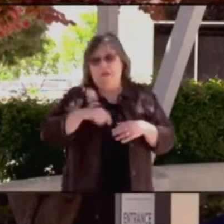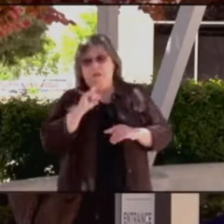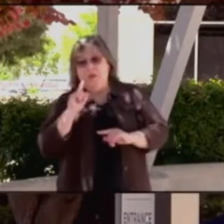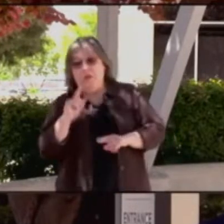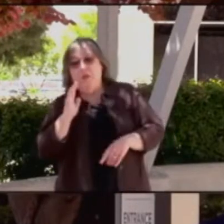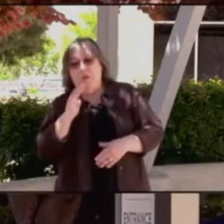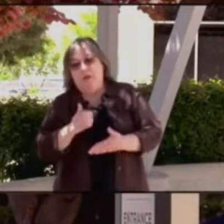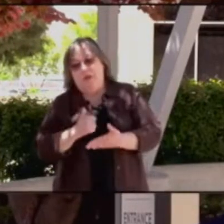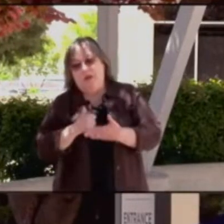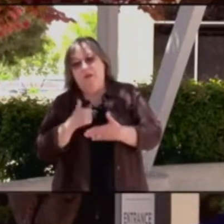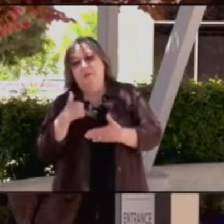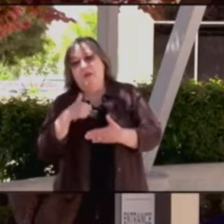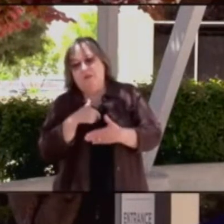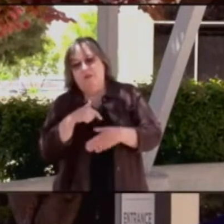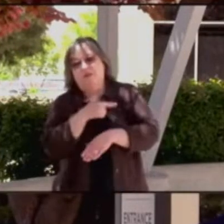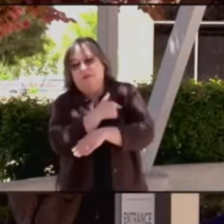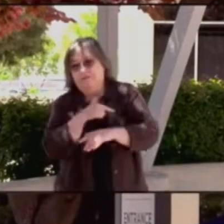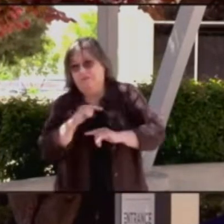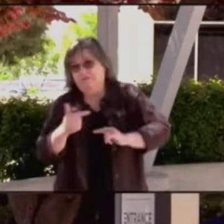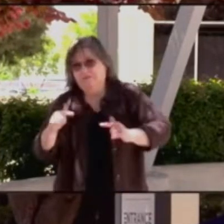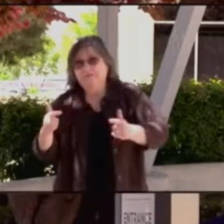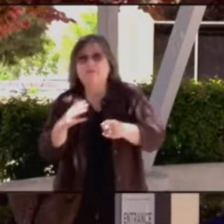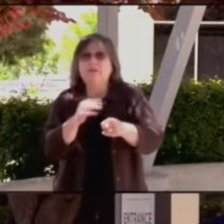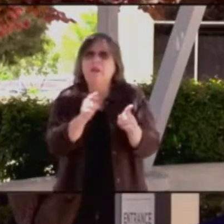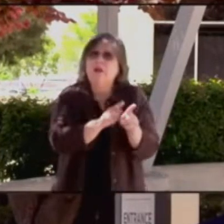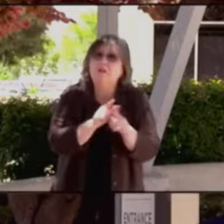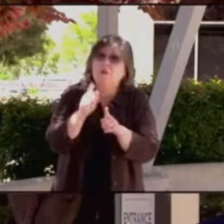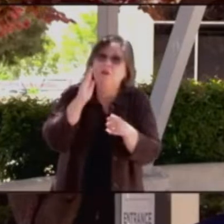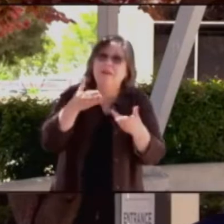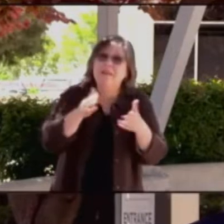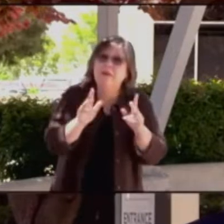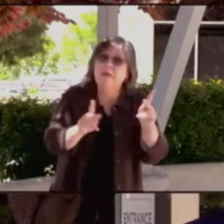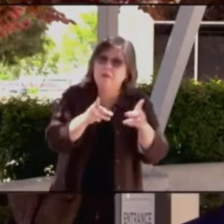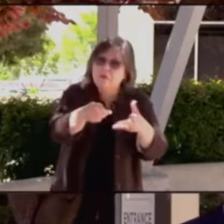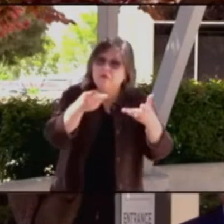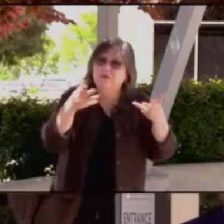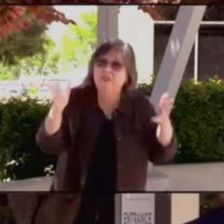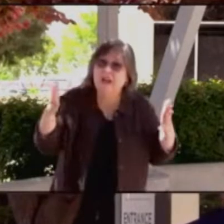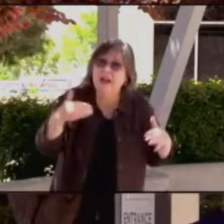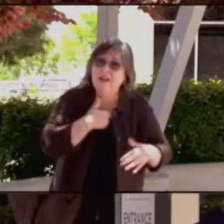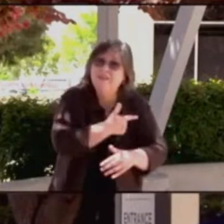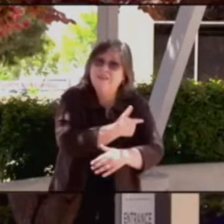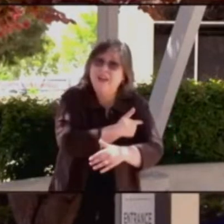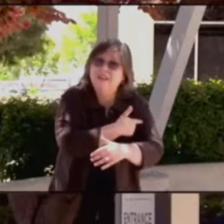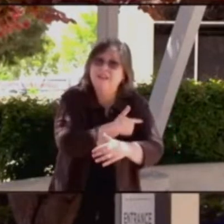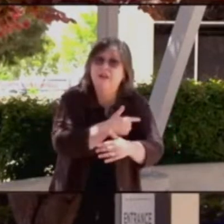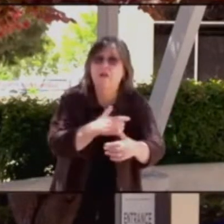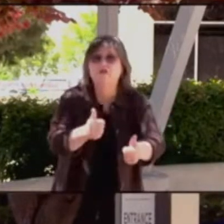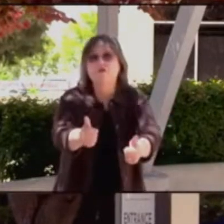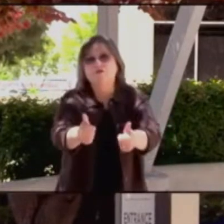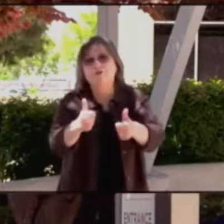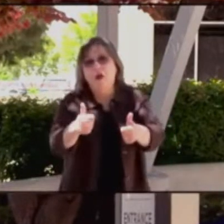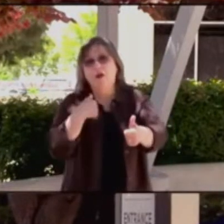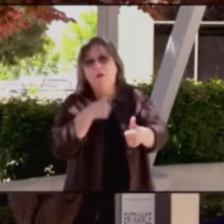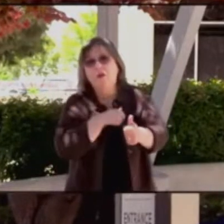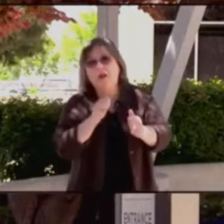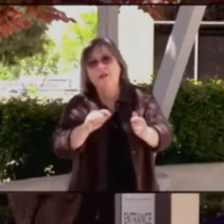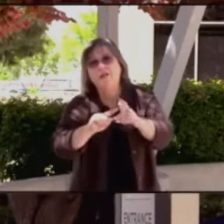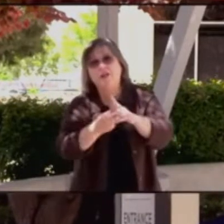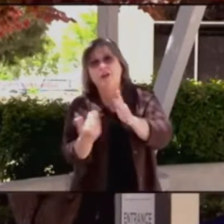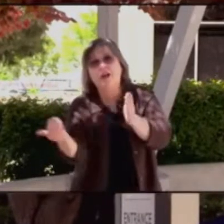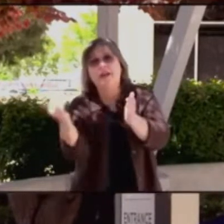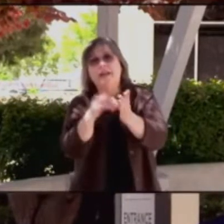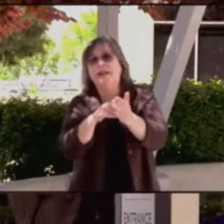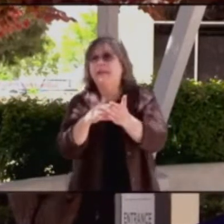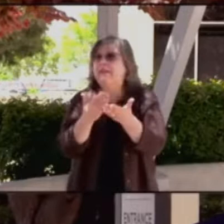also allow many people who are vaccinated to begin to recapture some of the things that matter most to us. So if you